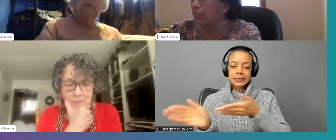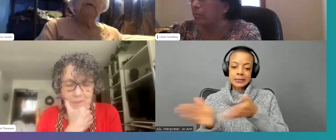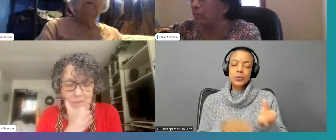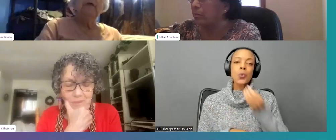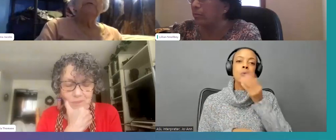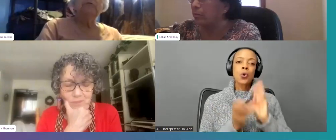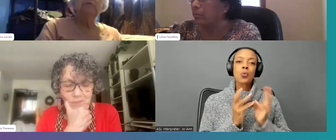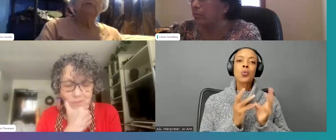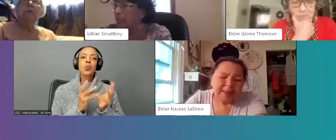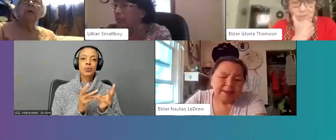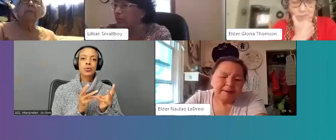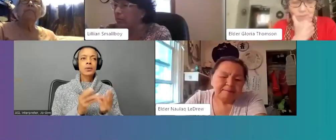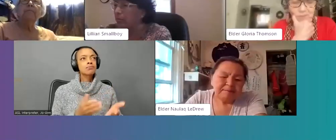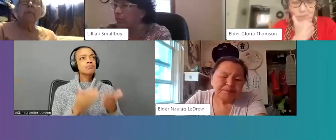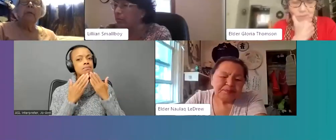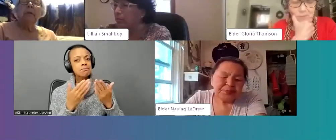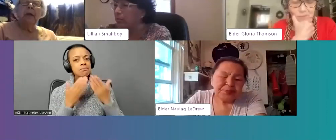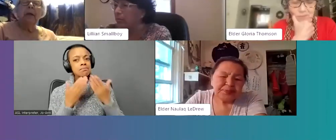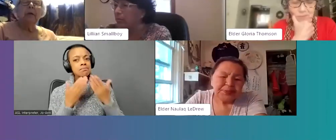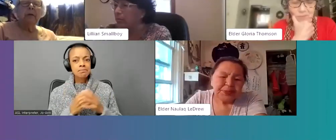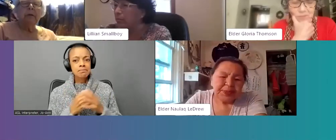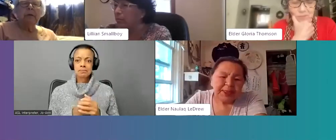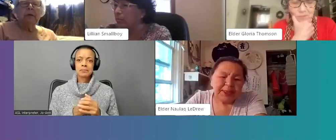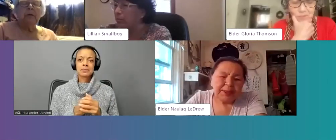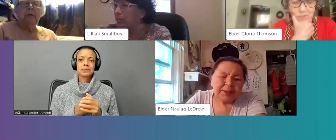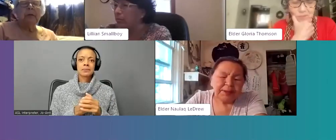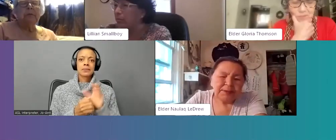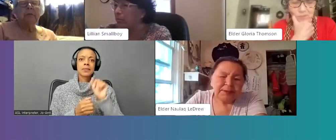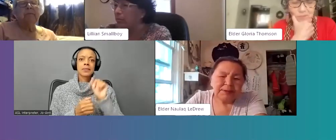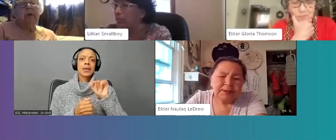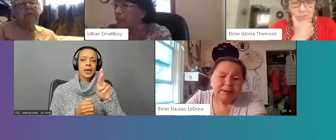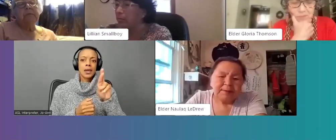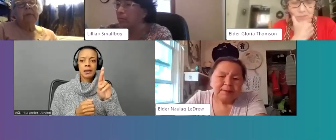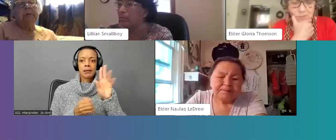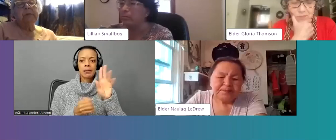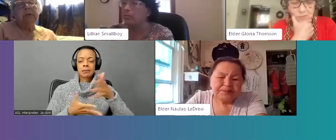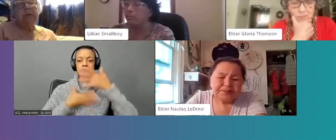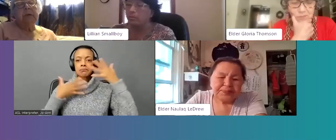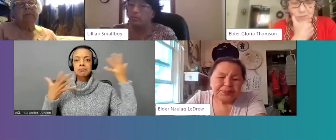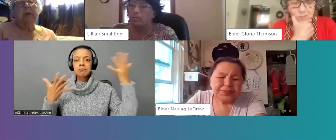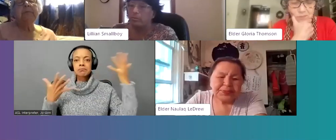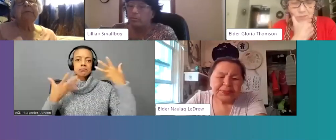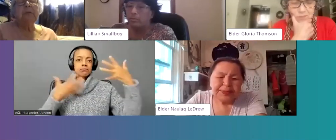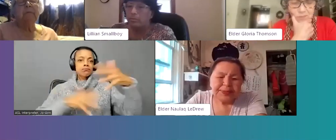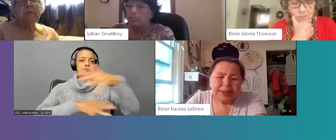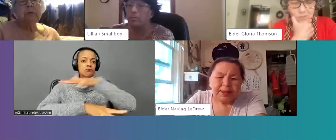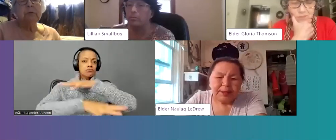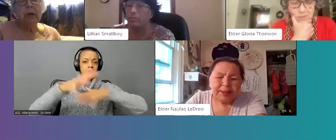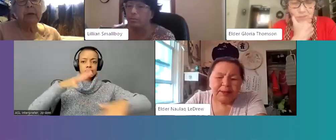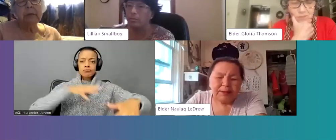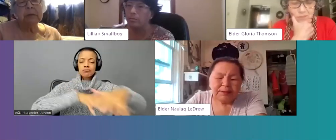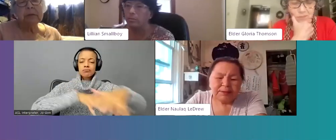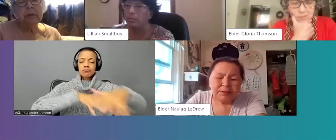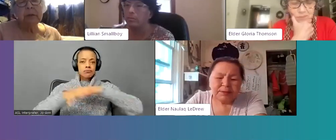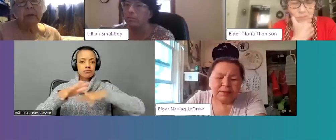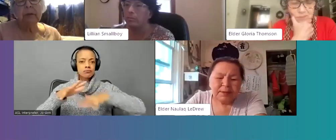And so we give thanks to the air, you know, as it revolves around us and wraps us ever so